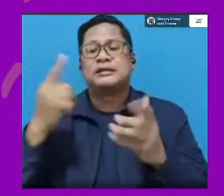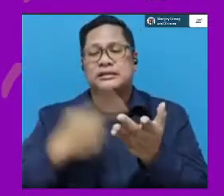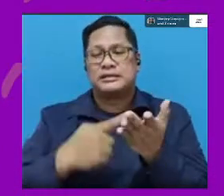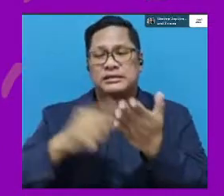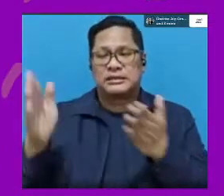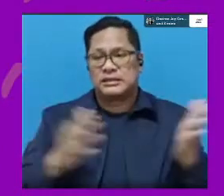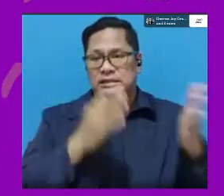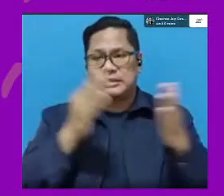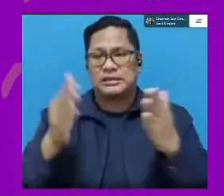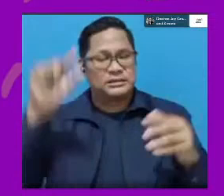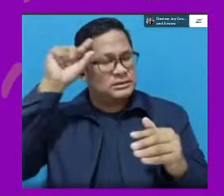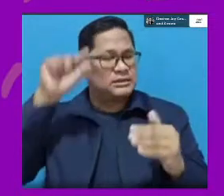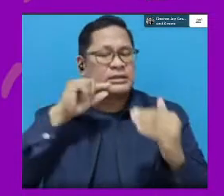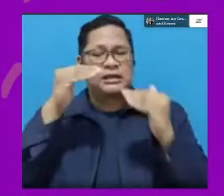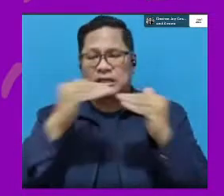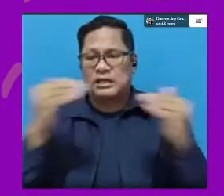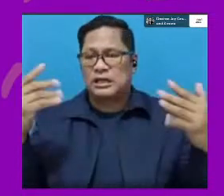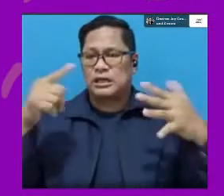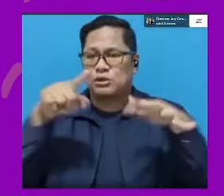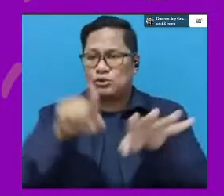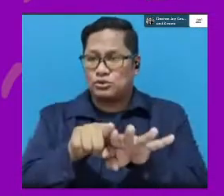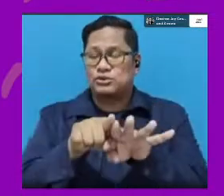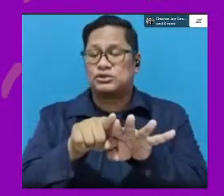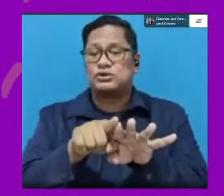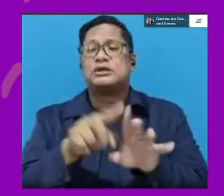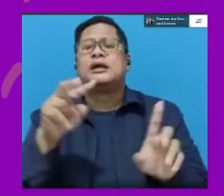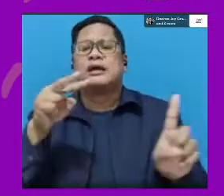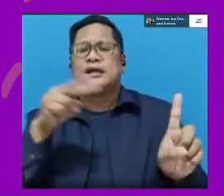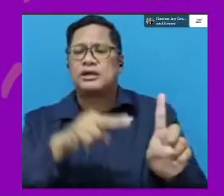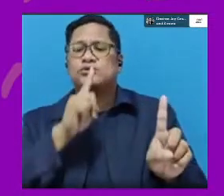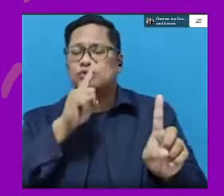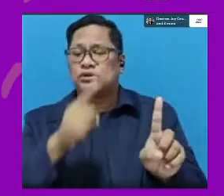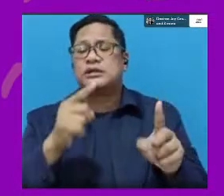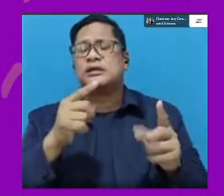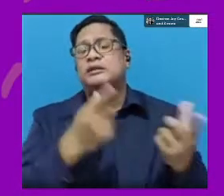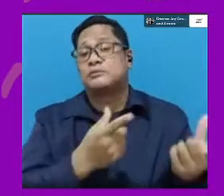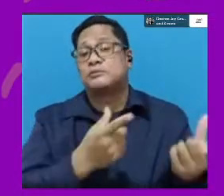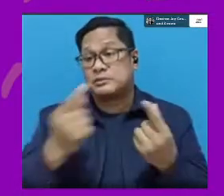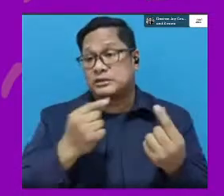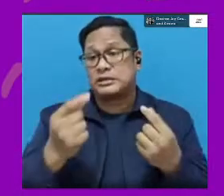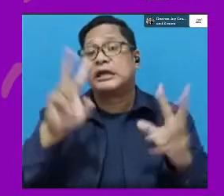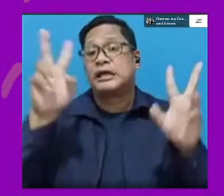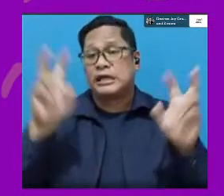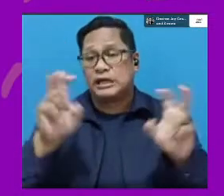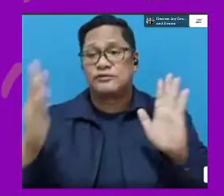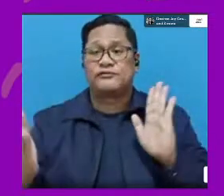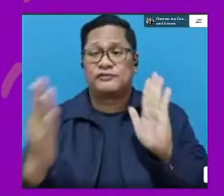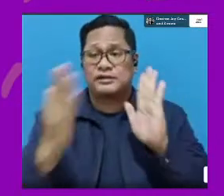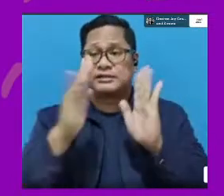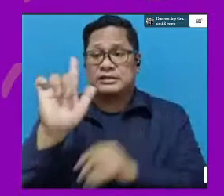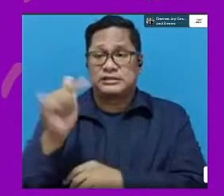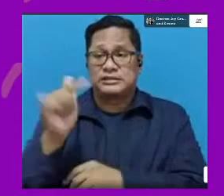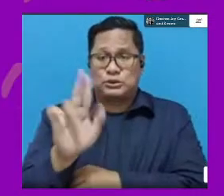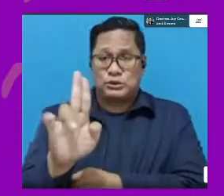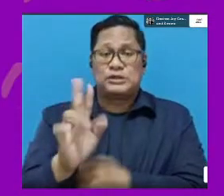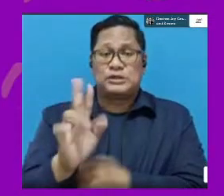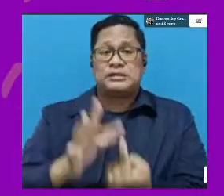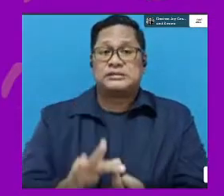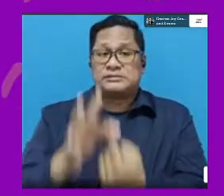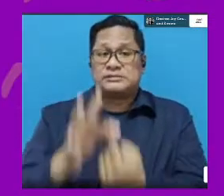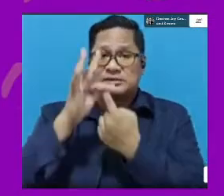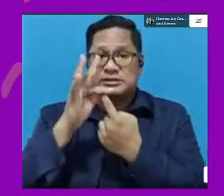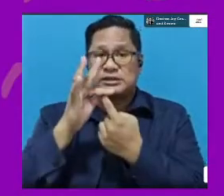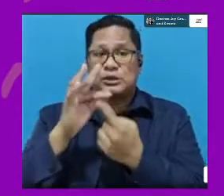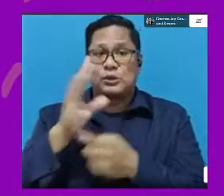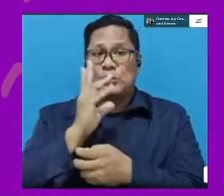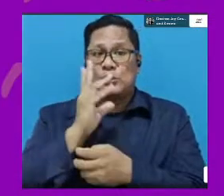and inclusion and highlight operational challenges and issues facing LGUs, especially those covering rural